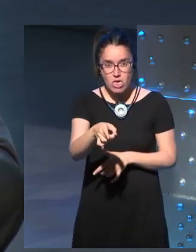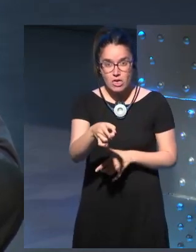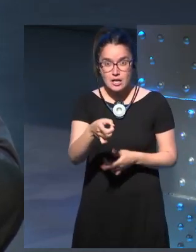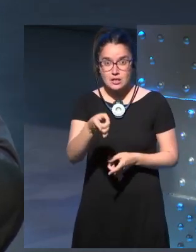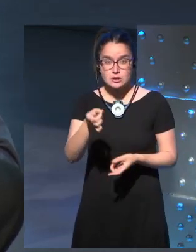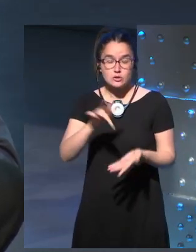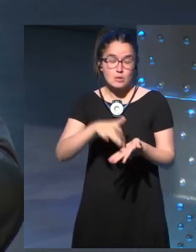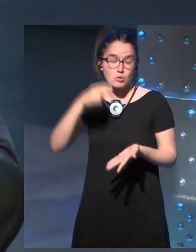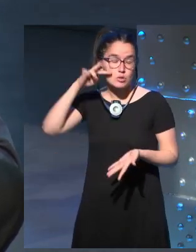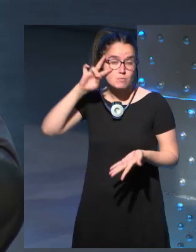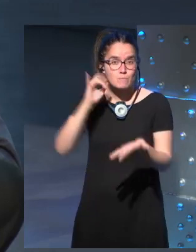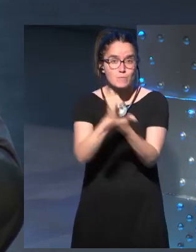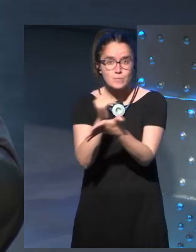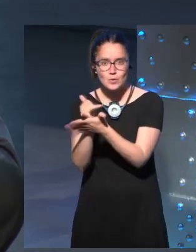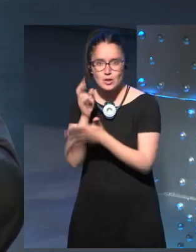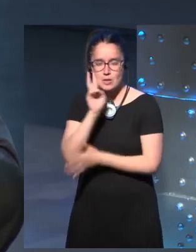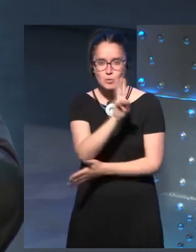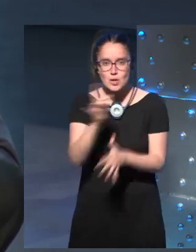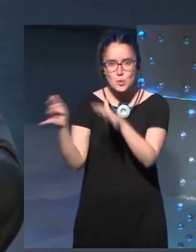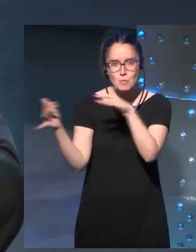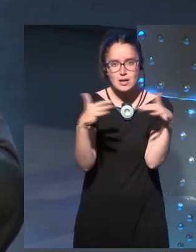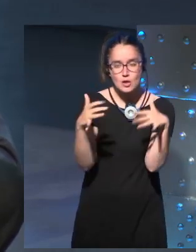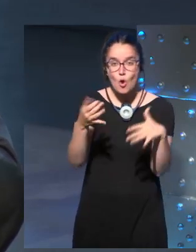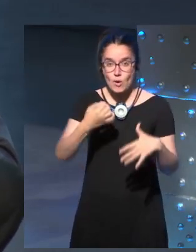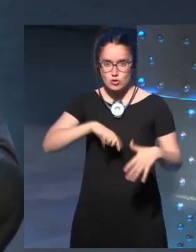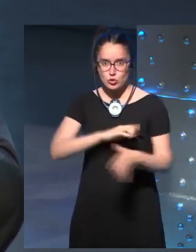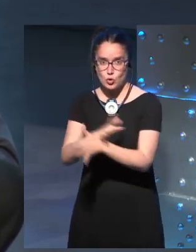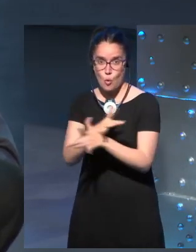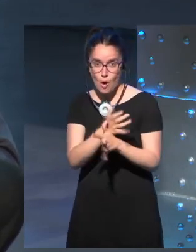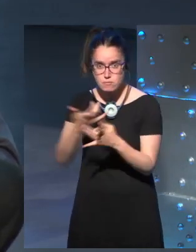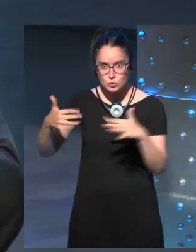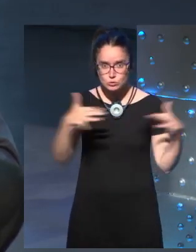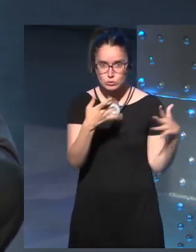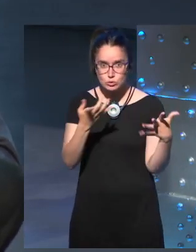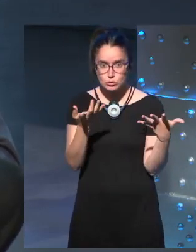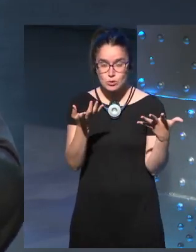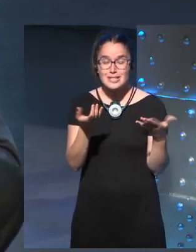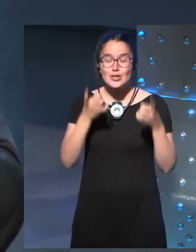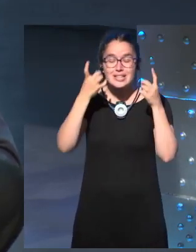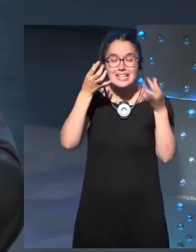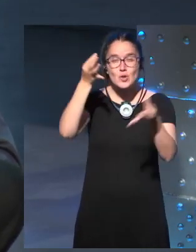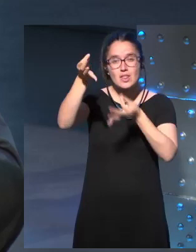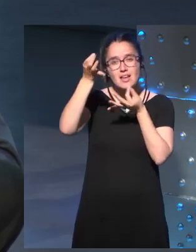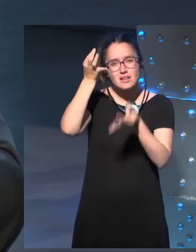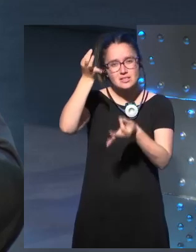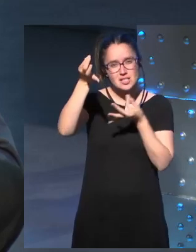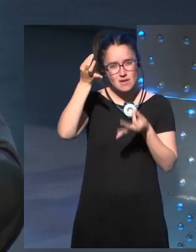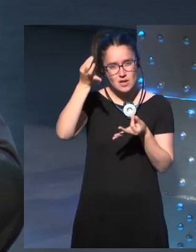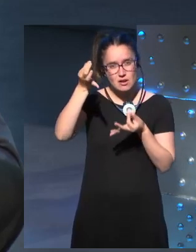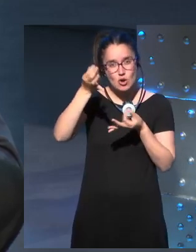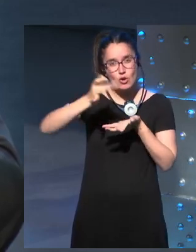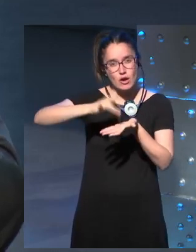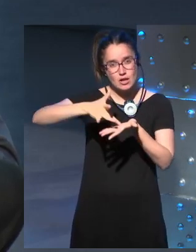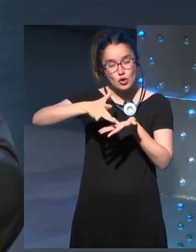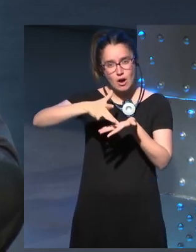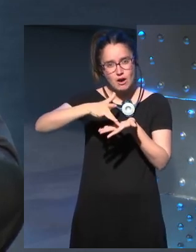experience when we watch a game or when we play a game, and to try and describe what takes place. That's what